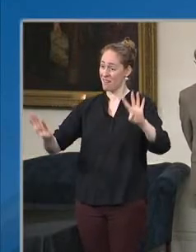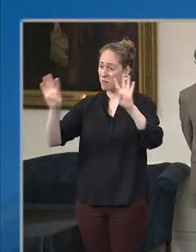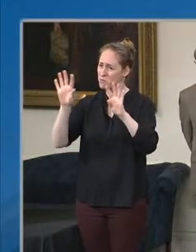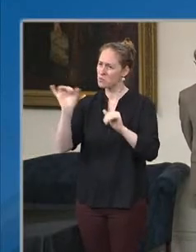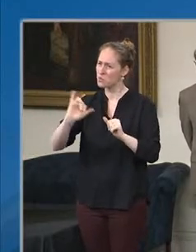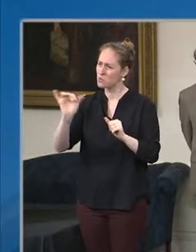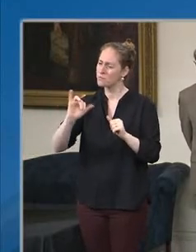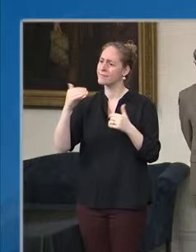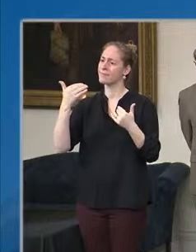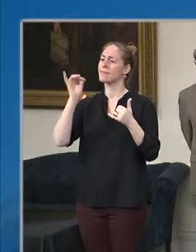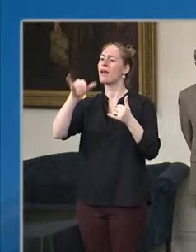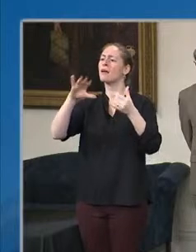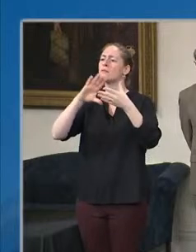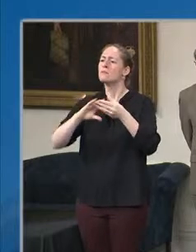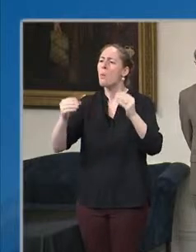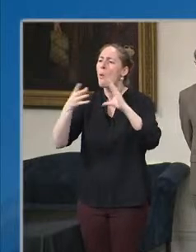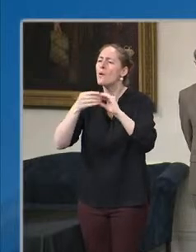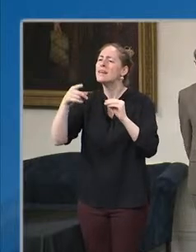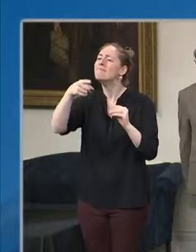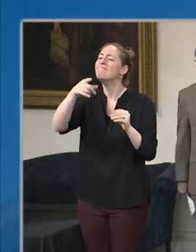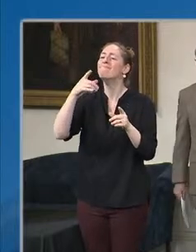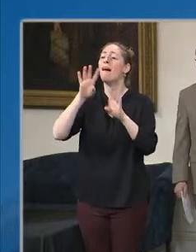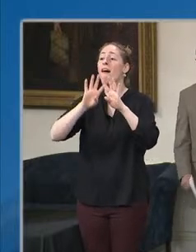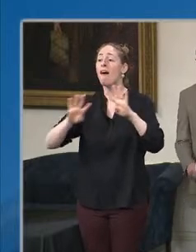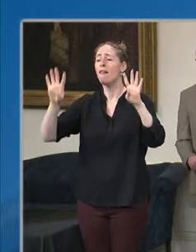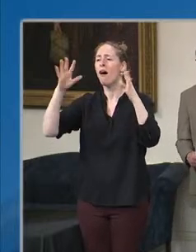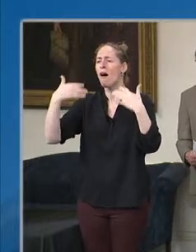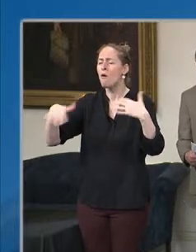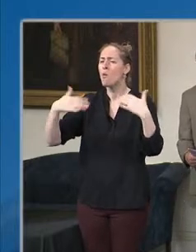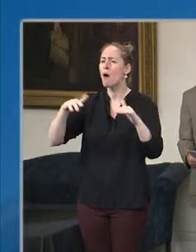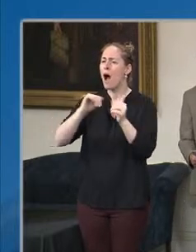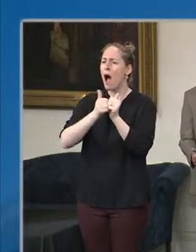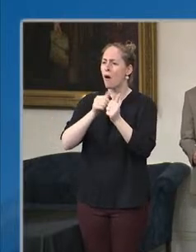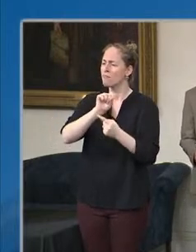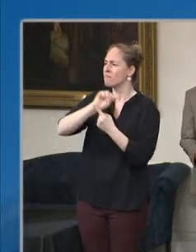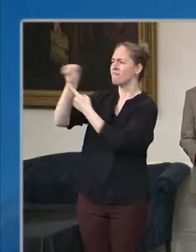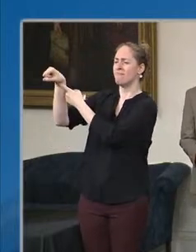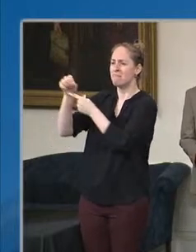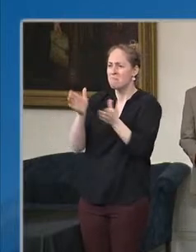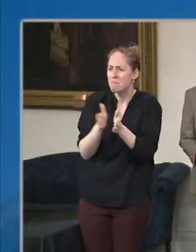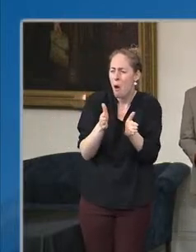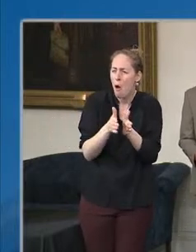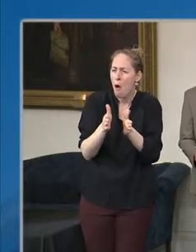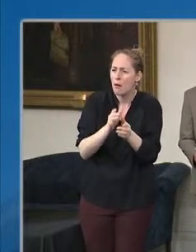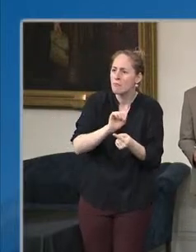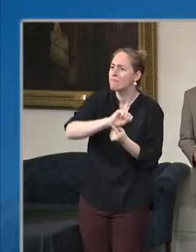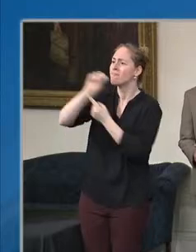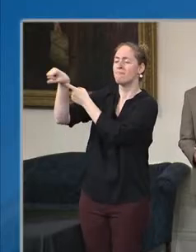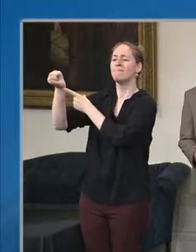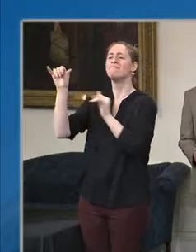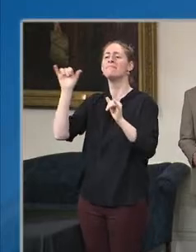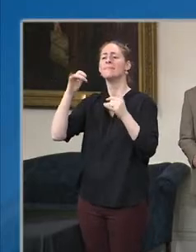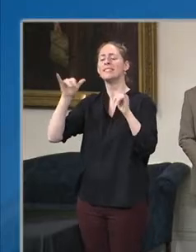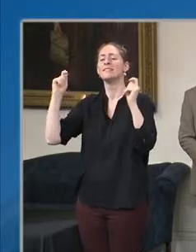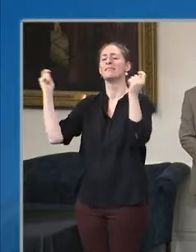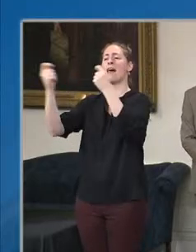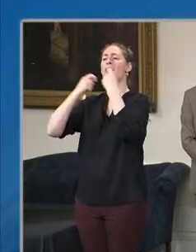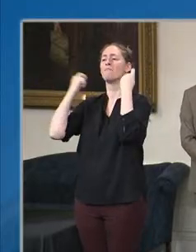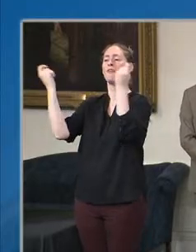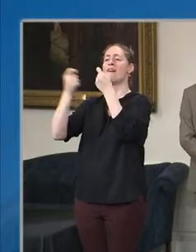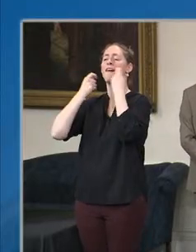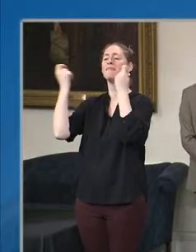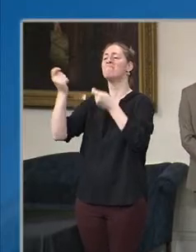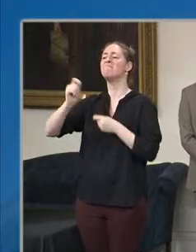can make a powerful difference, and it is a celebration of the victory of hope over